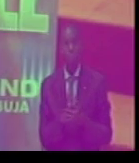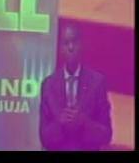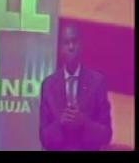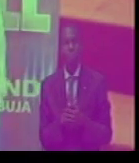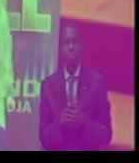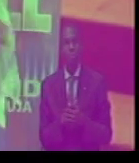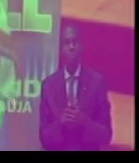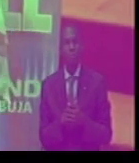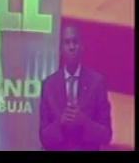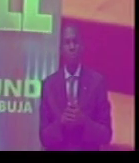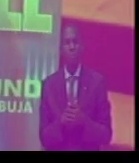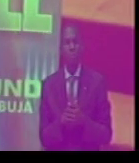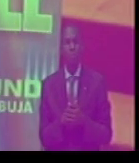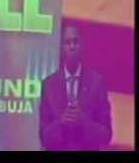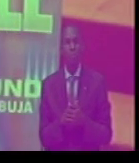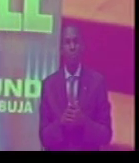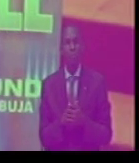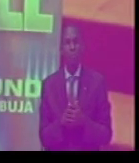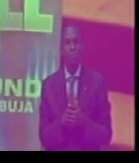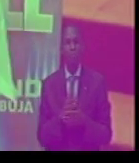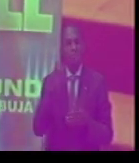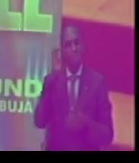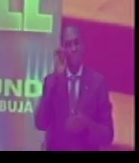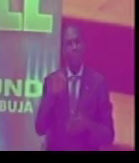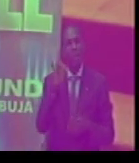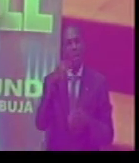When I went to the restroom